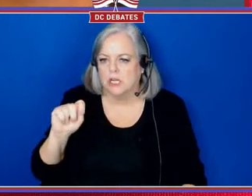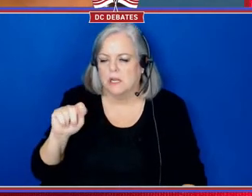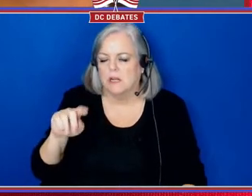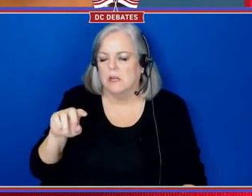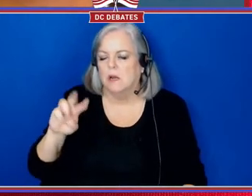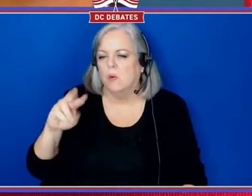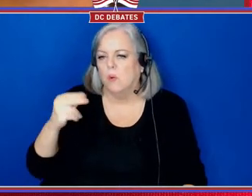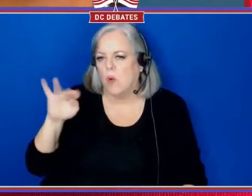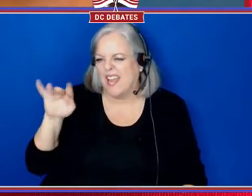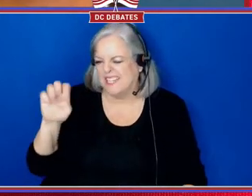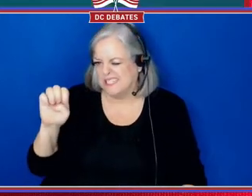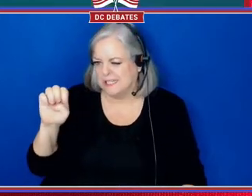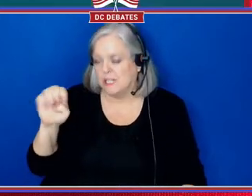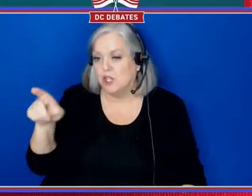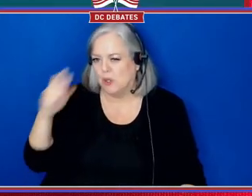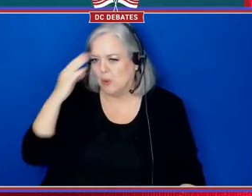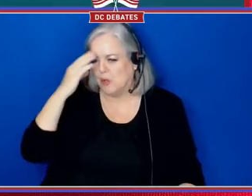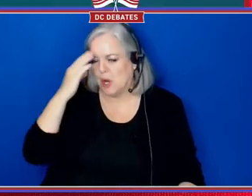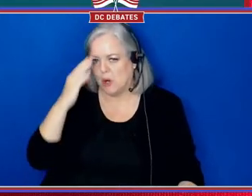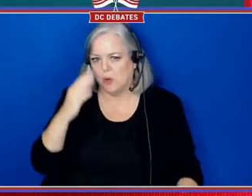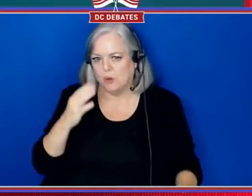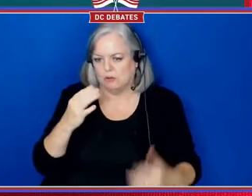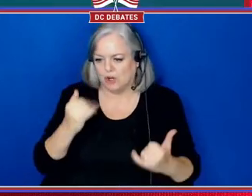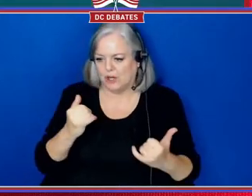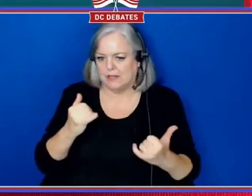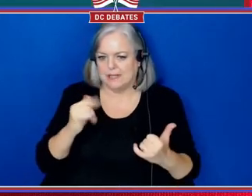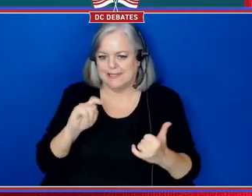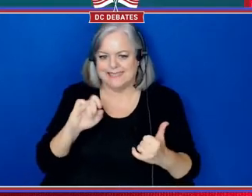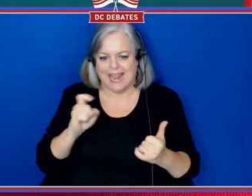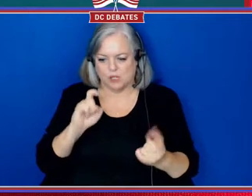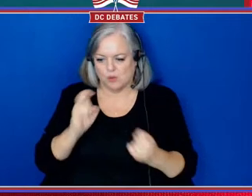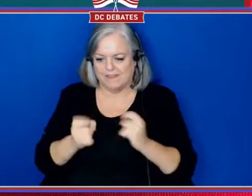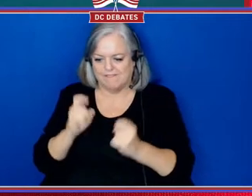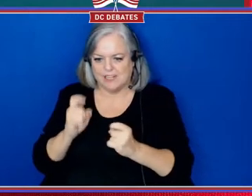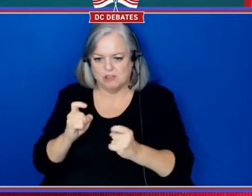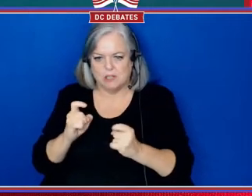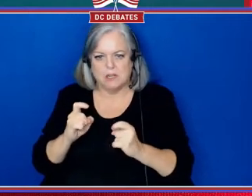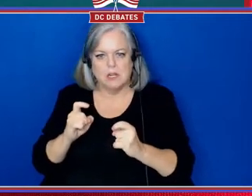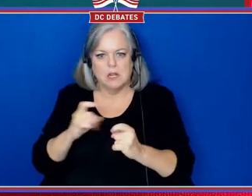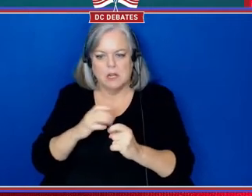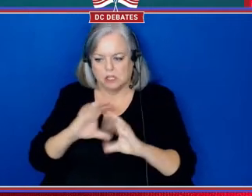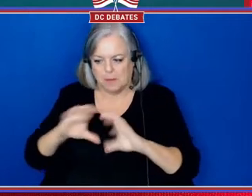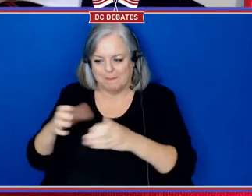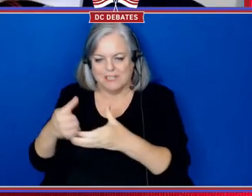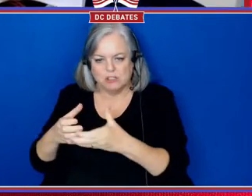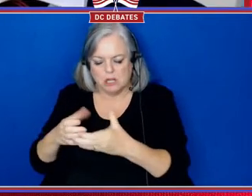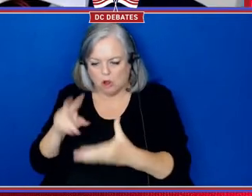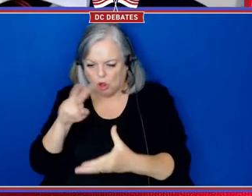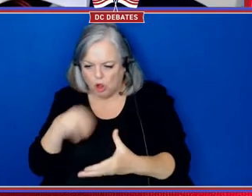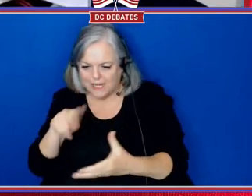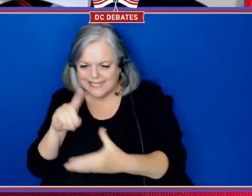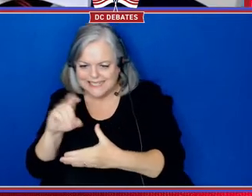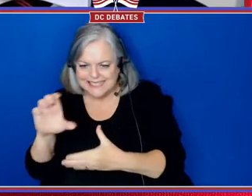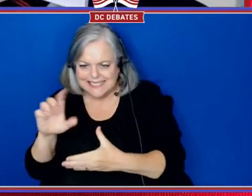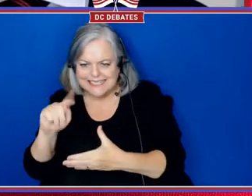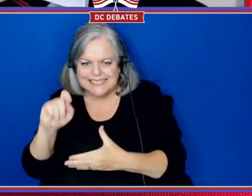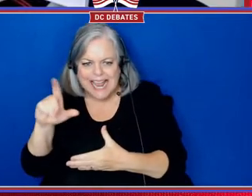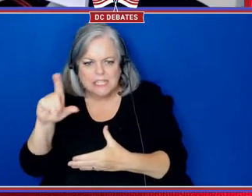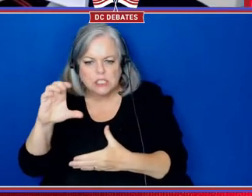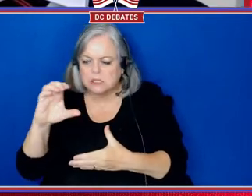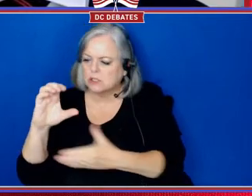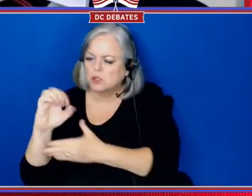currently a tax revision commission looking at DC's tax code. What's one change that you would like to make to the taxes in